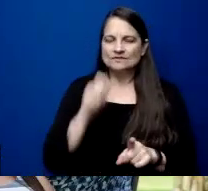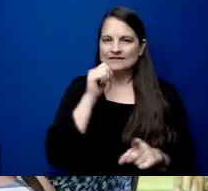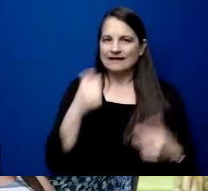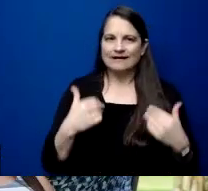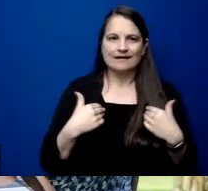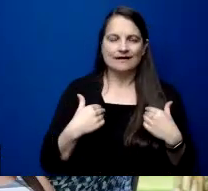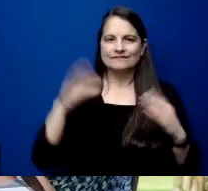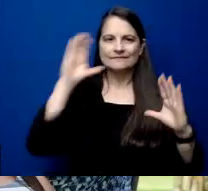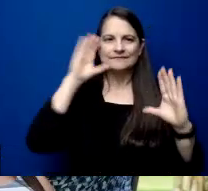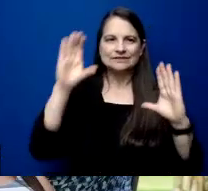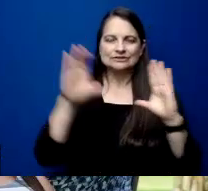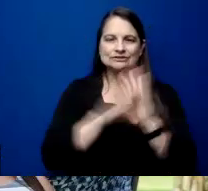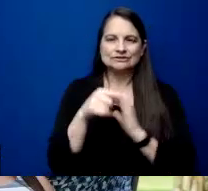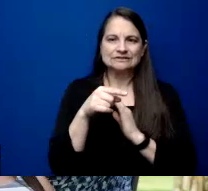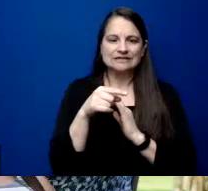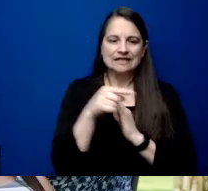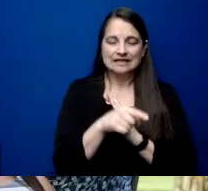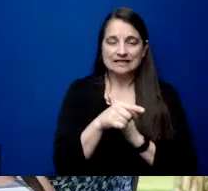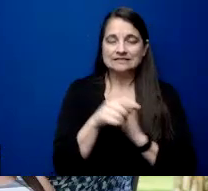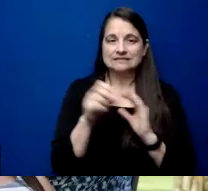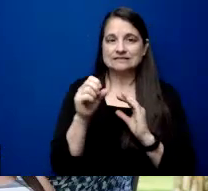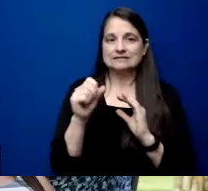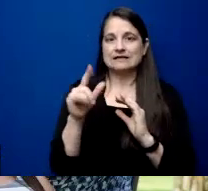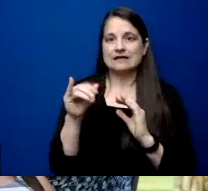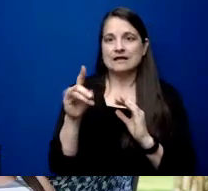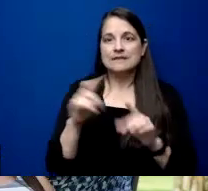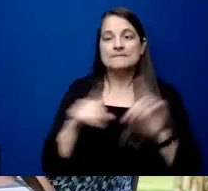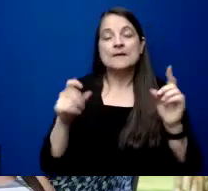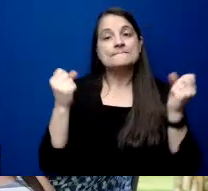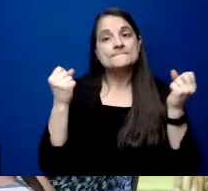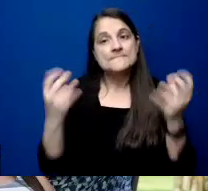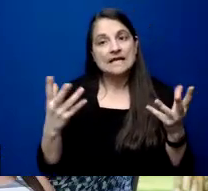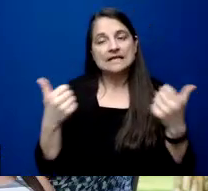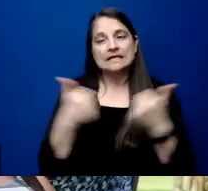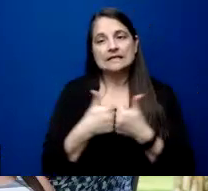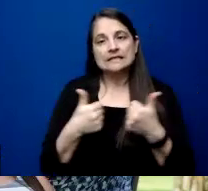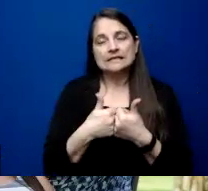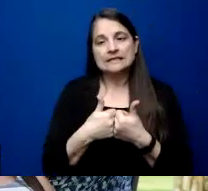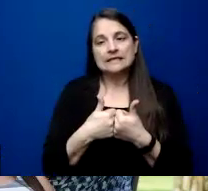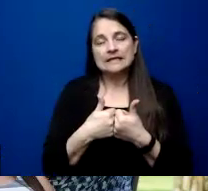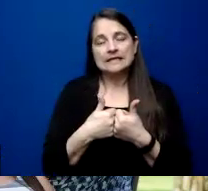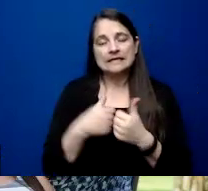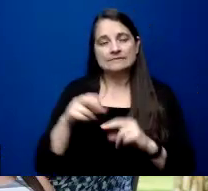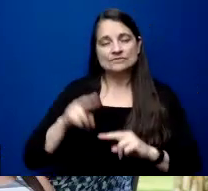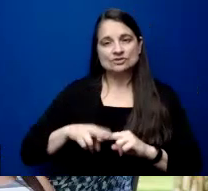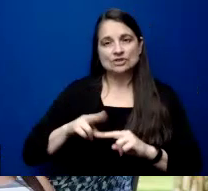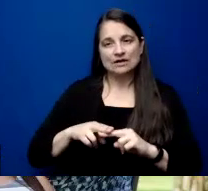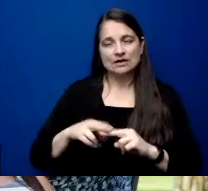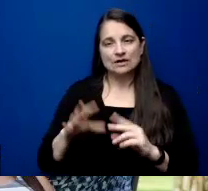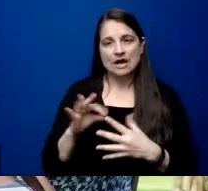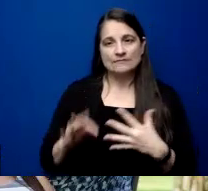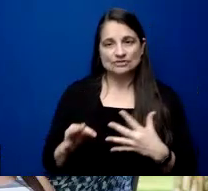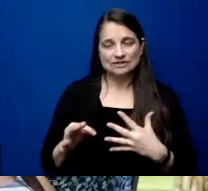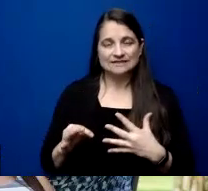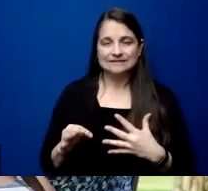this slide, but there are many, many, many different like game chair options out there on the market. We don't